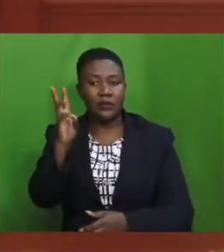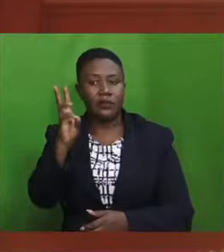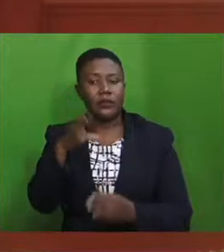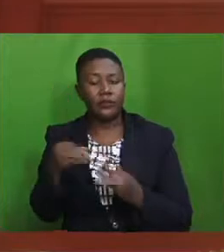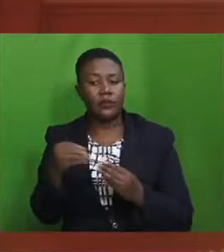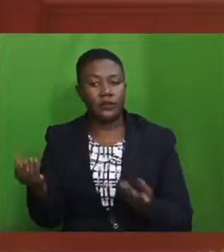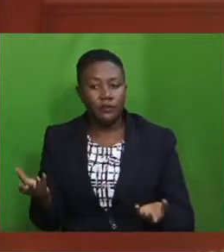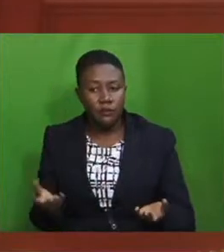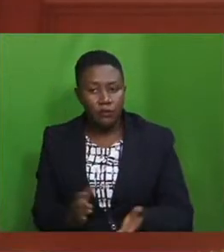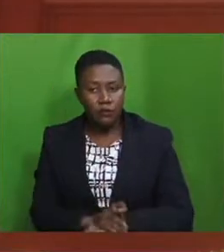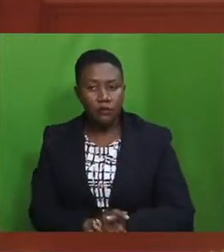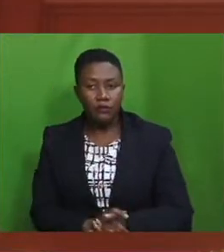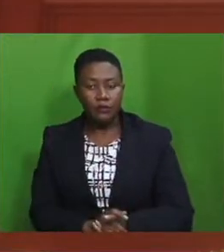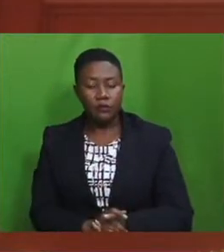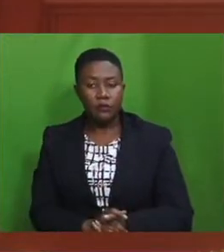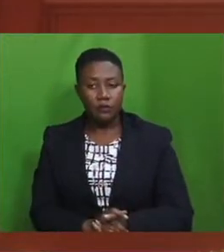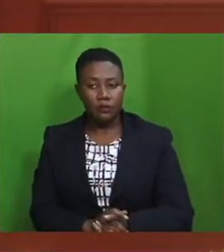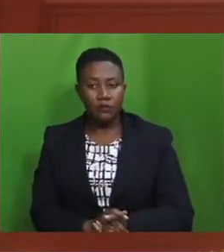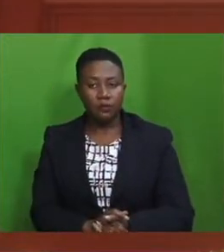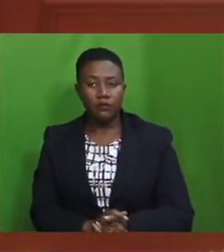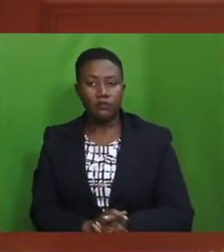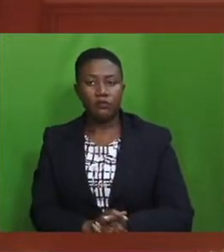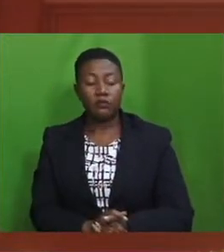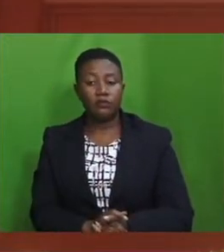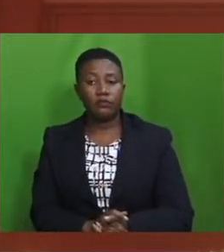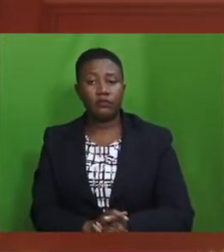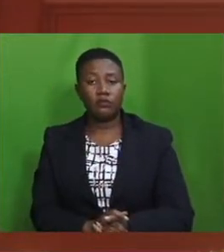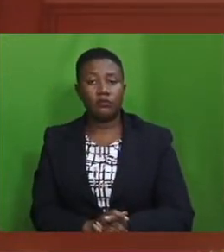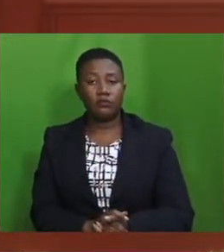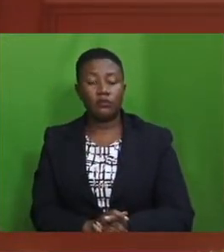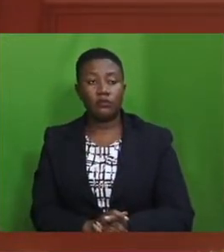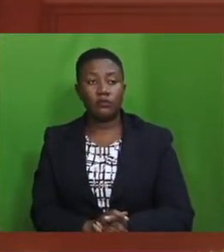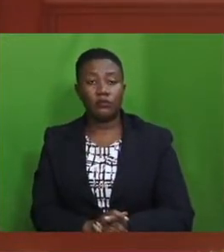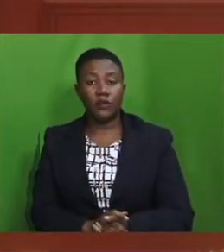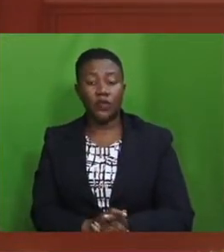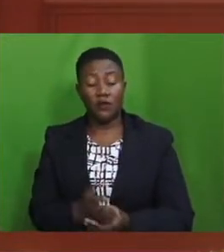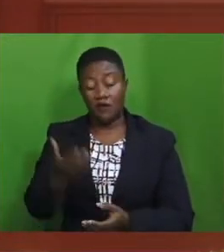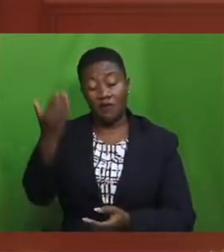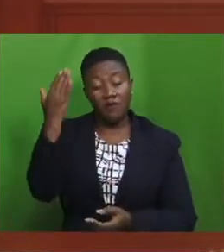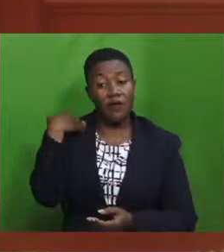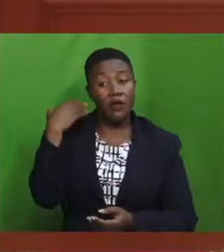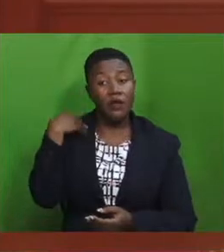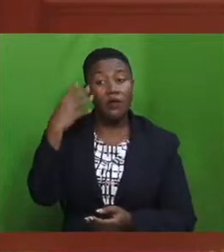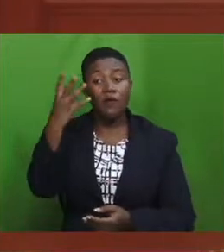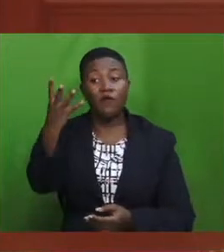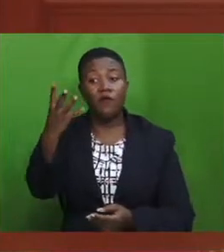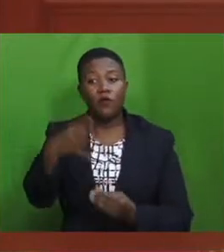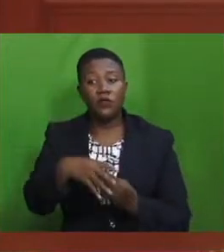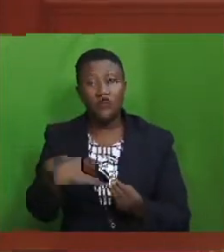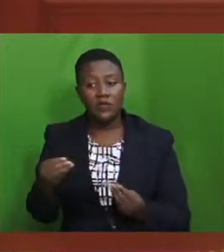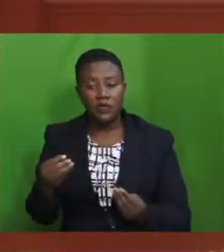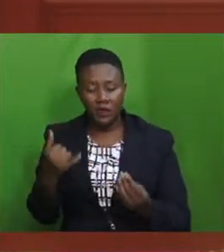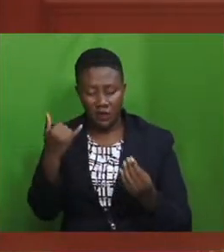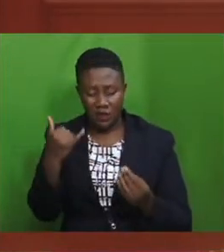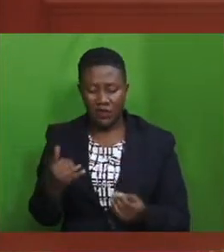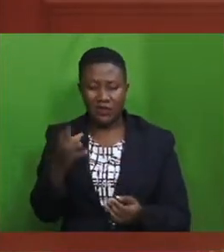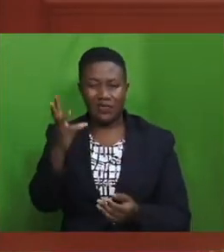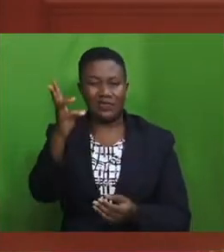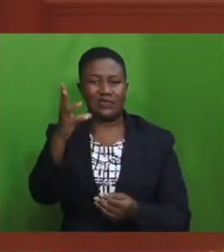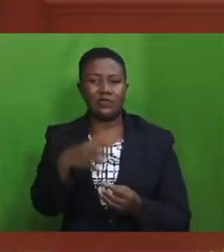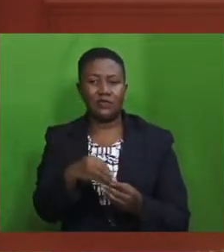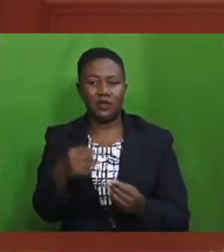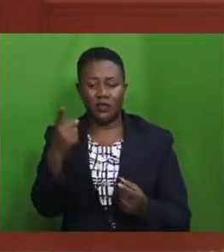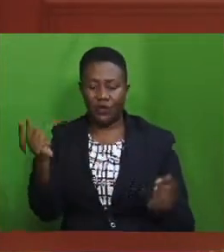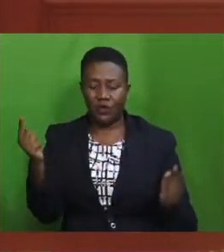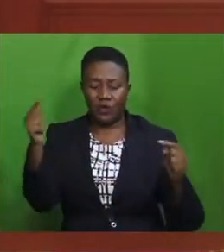Swami. Mr. Speaker, it used to be 4 cedis. It's now 6 cedis. And you come here and tell us